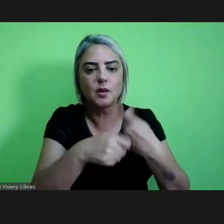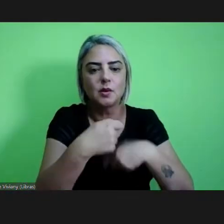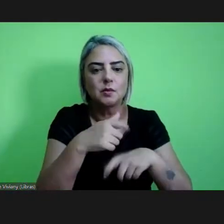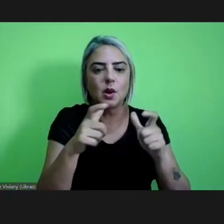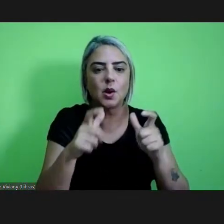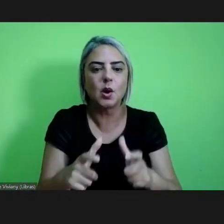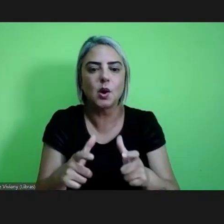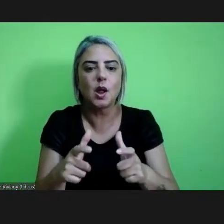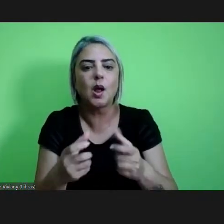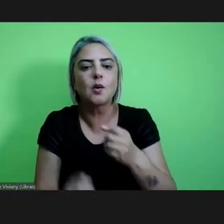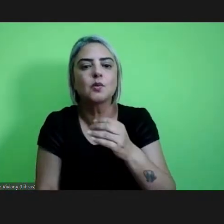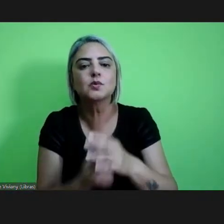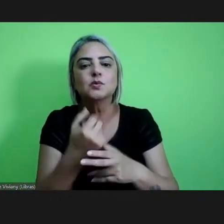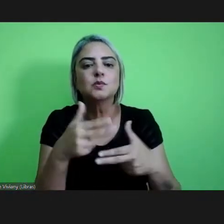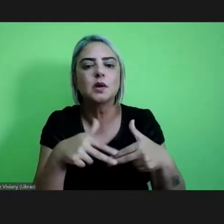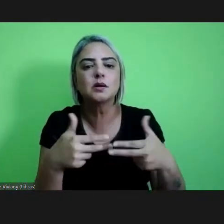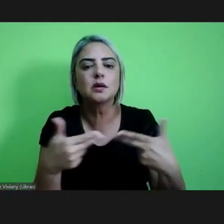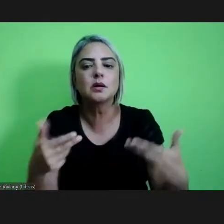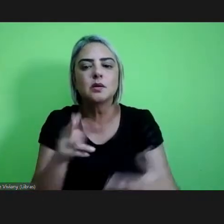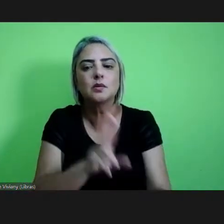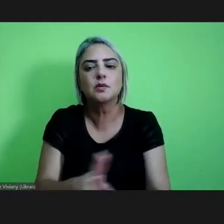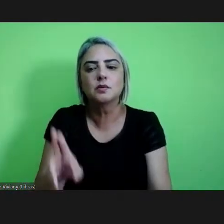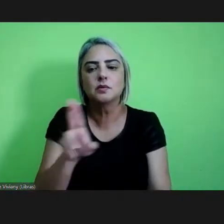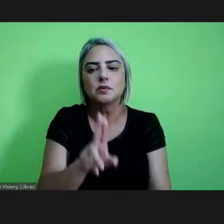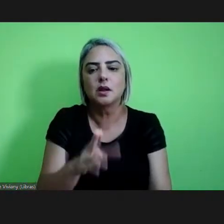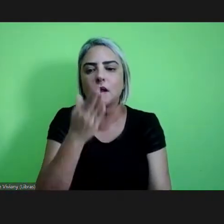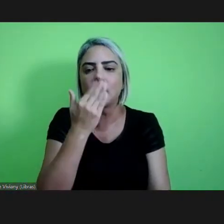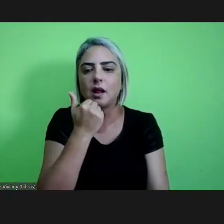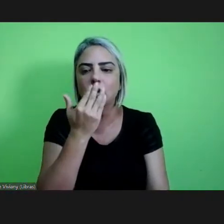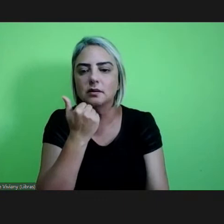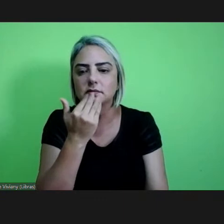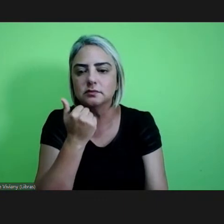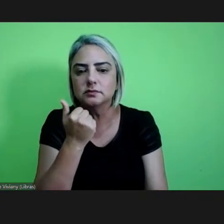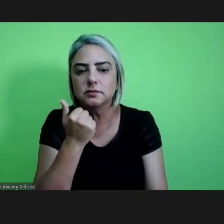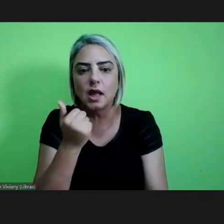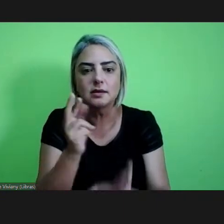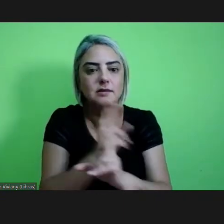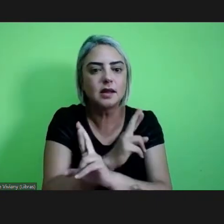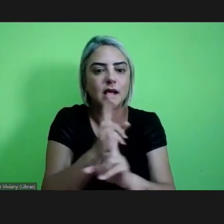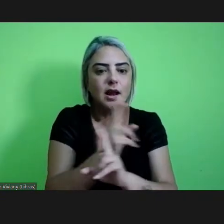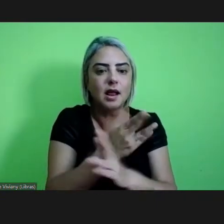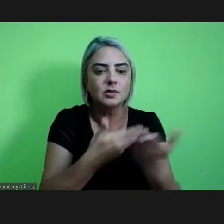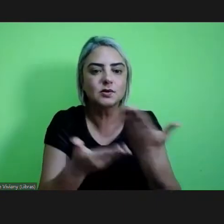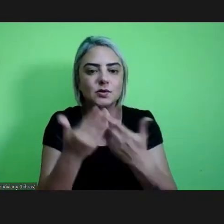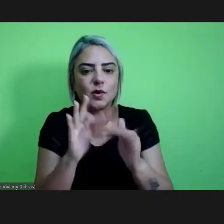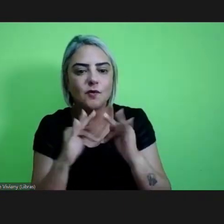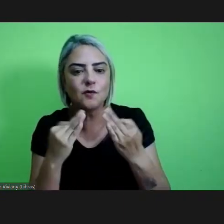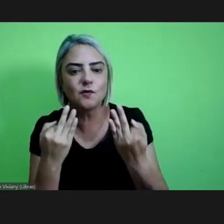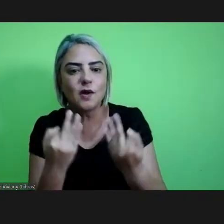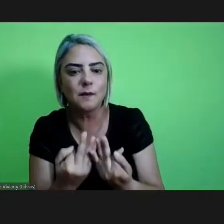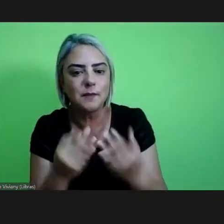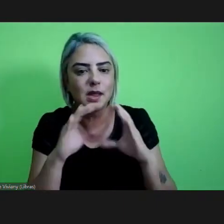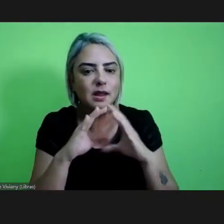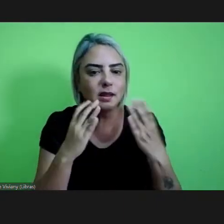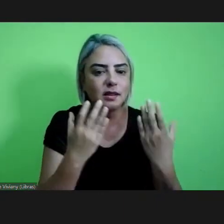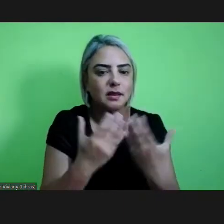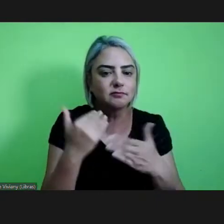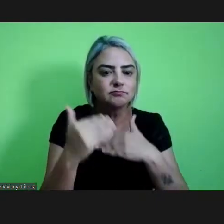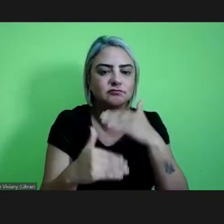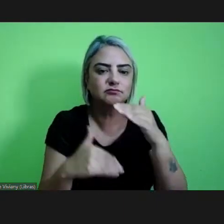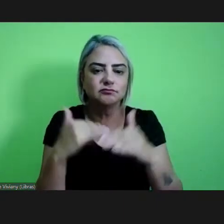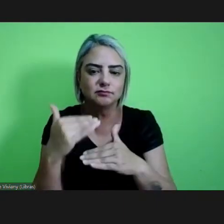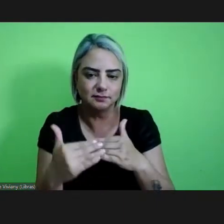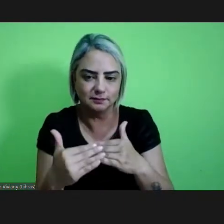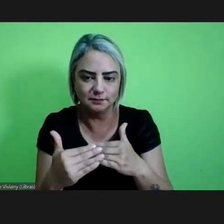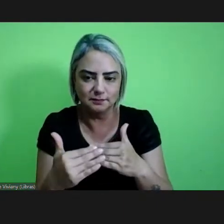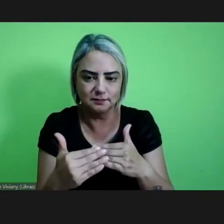the characteristics of the local economy, the products used in feeding, the family relationships